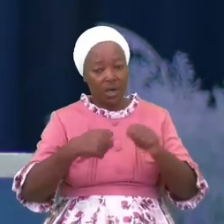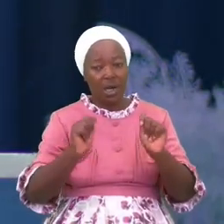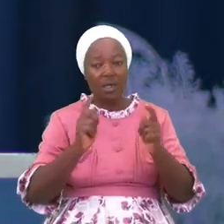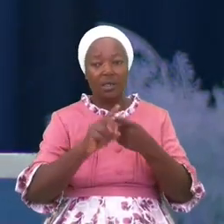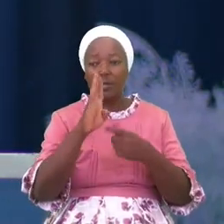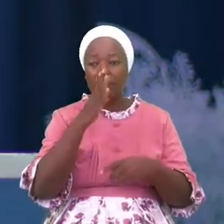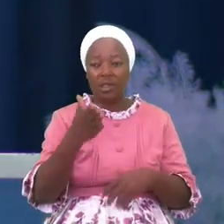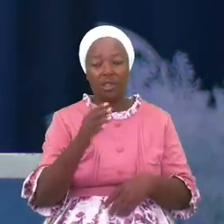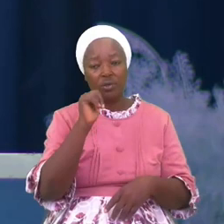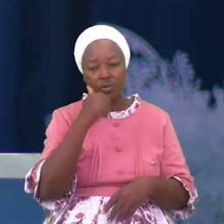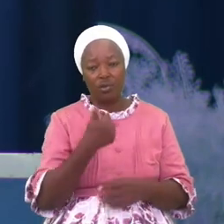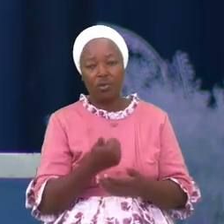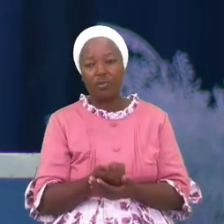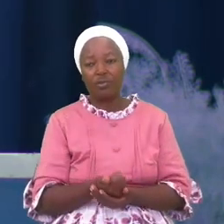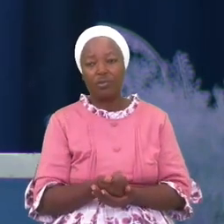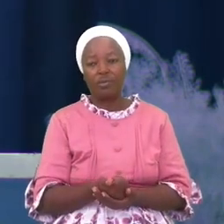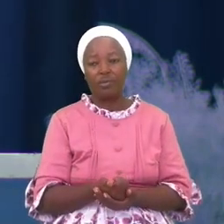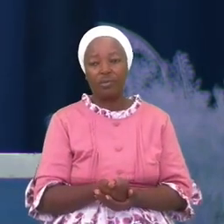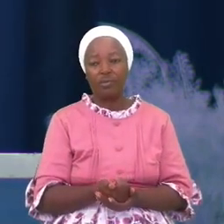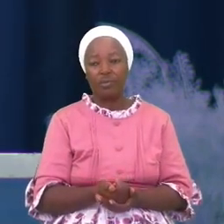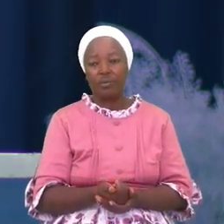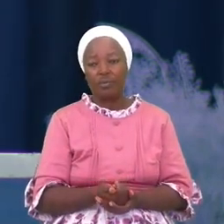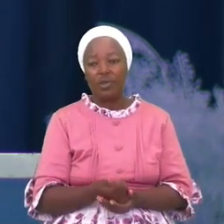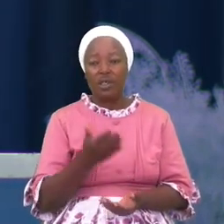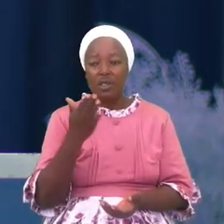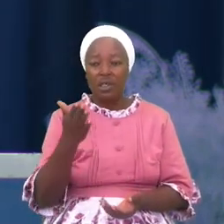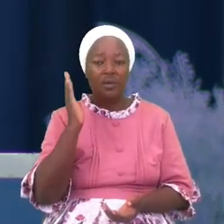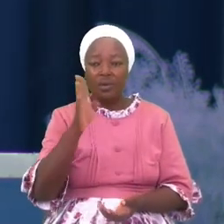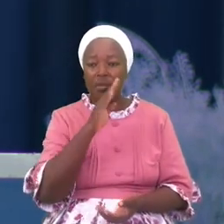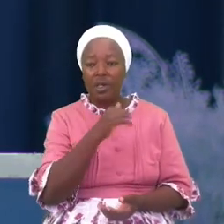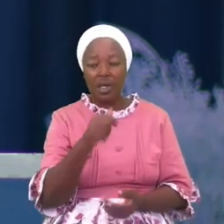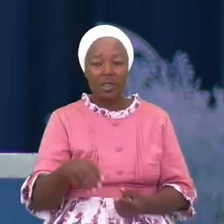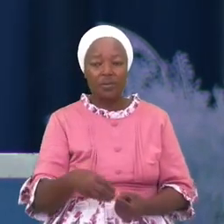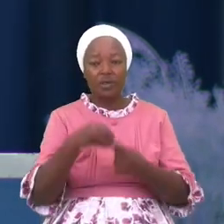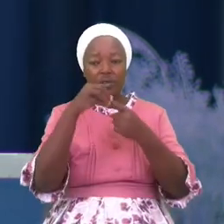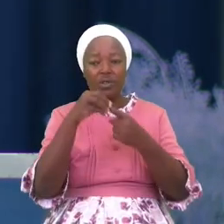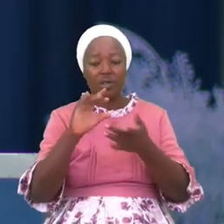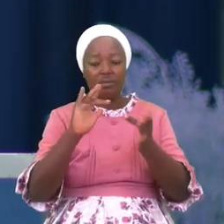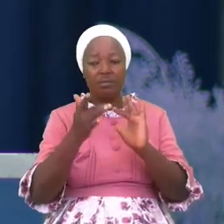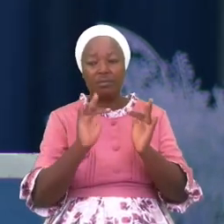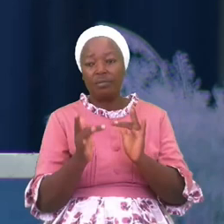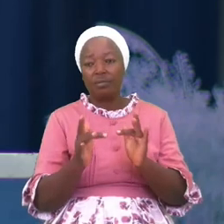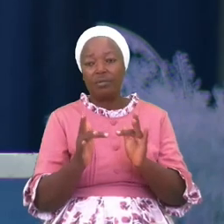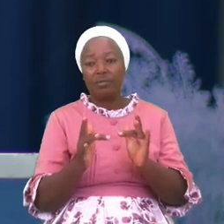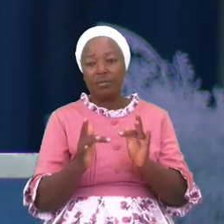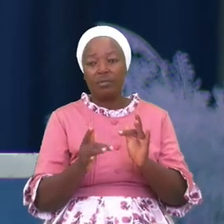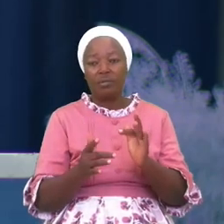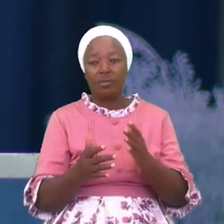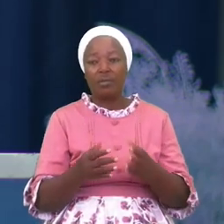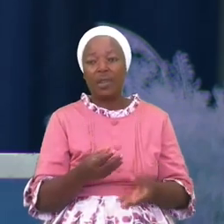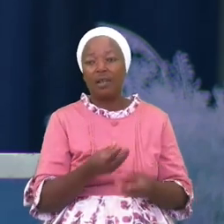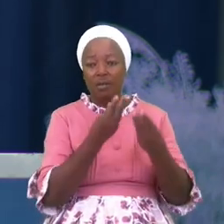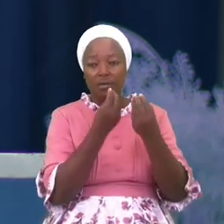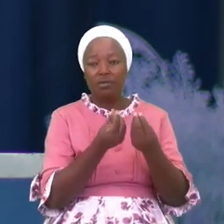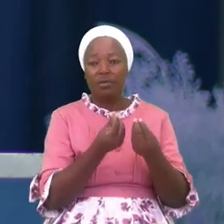There will be a special online banquet for all those watching online who gave their lives